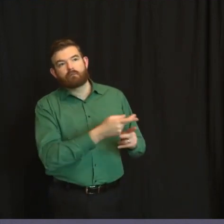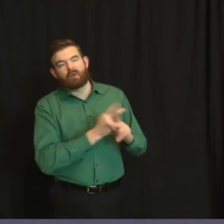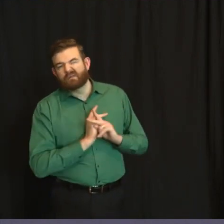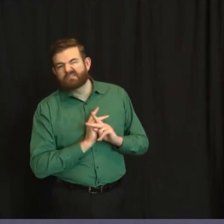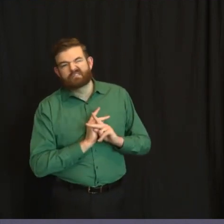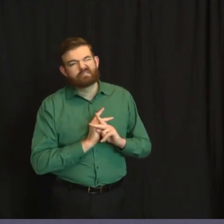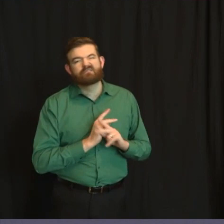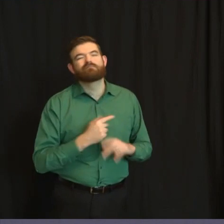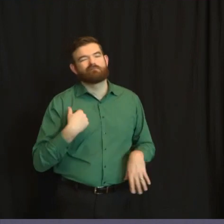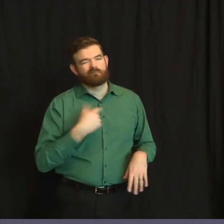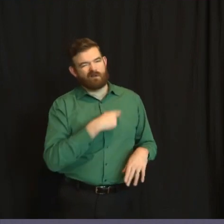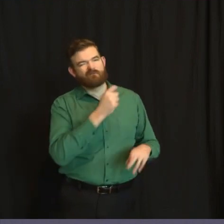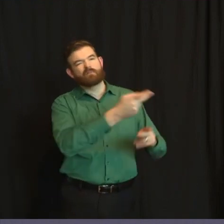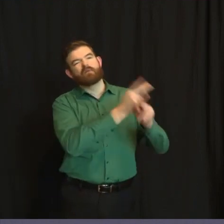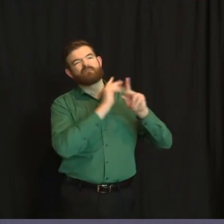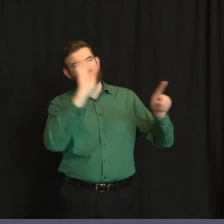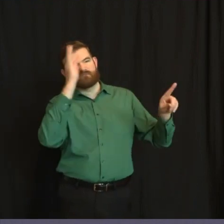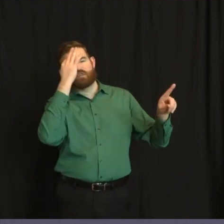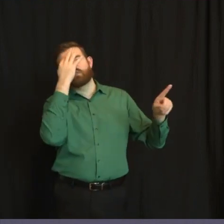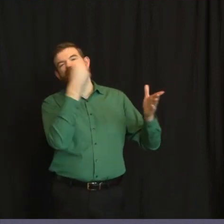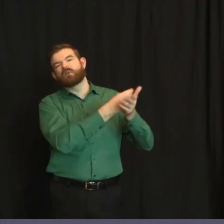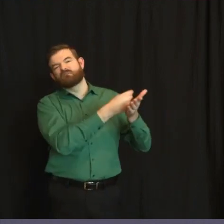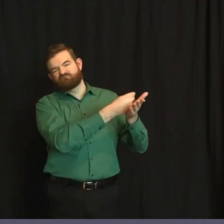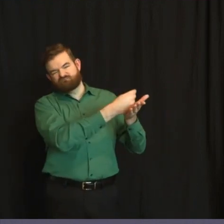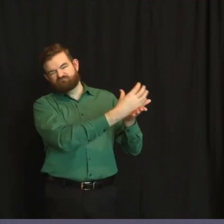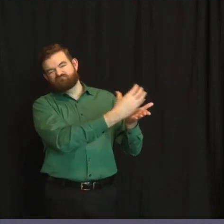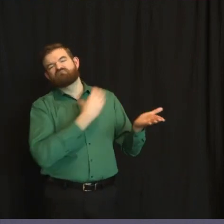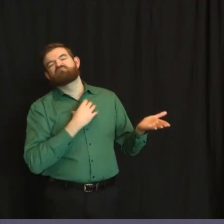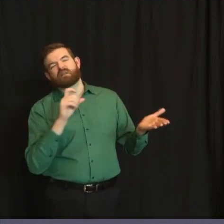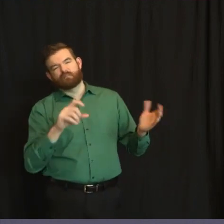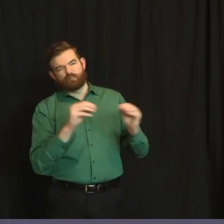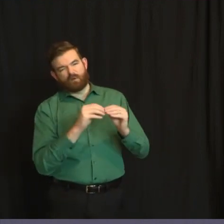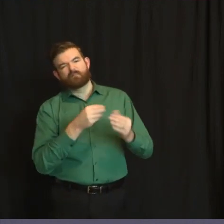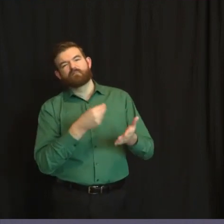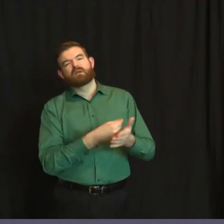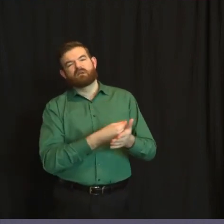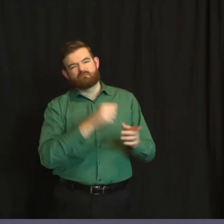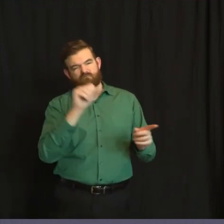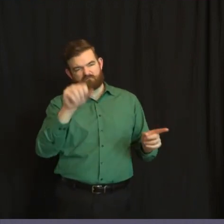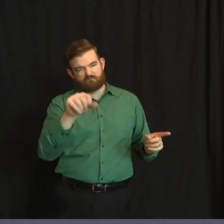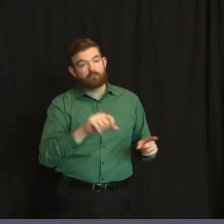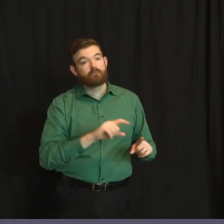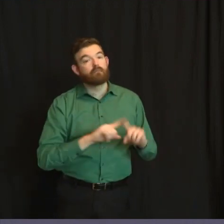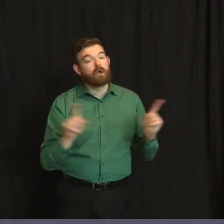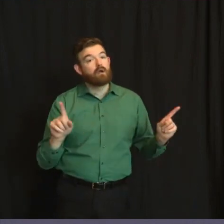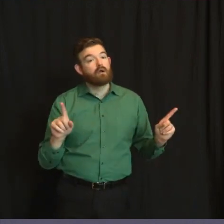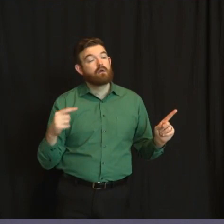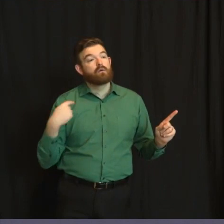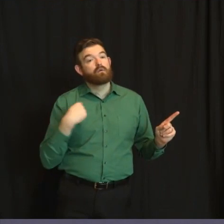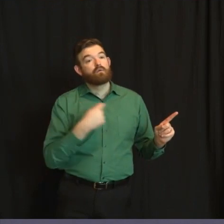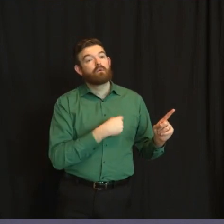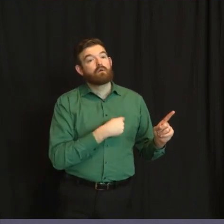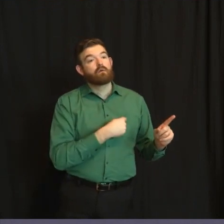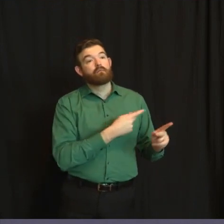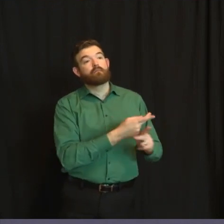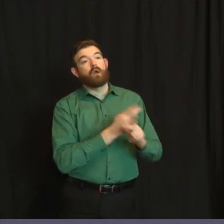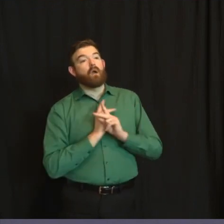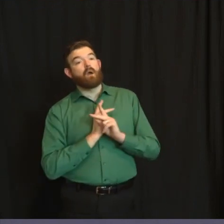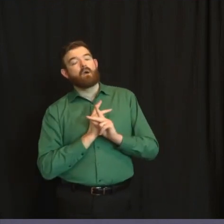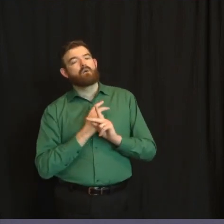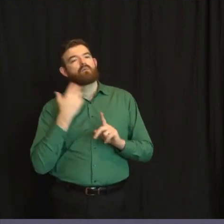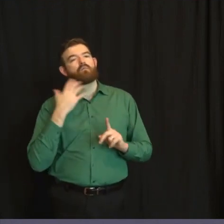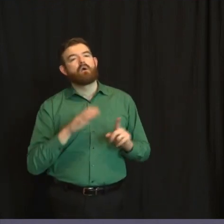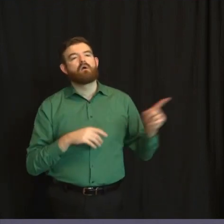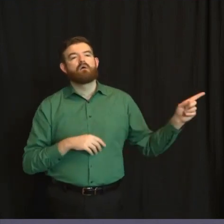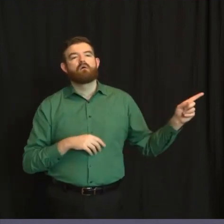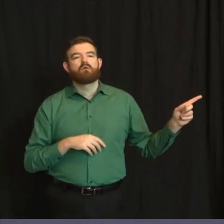Fed program. And by the way, importantly, we'd want to make sure any borrowing we did had no prepayment penalties. So in other words, if you